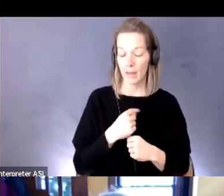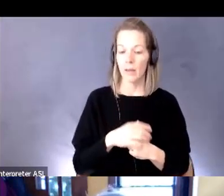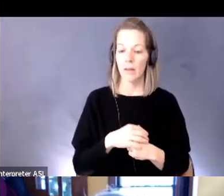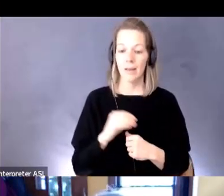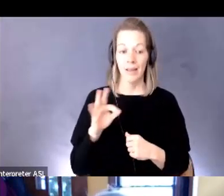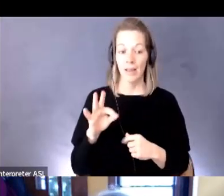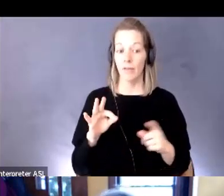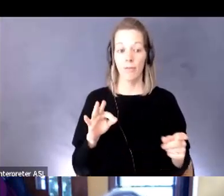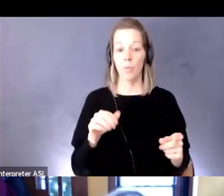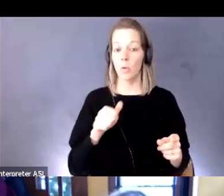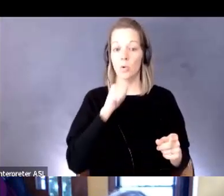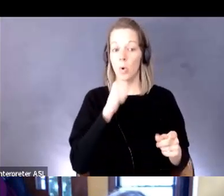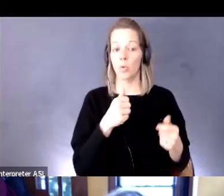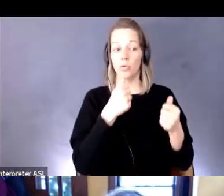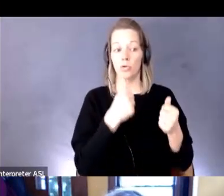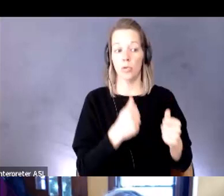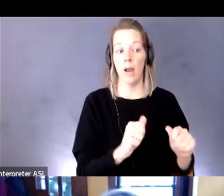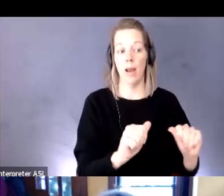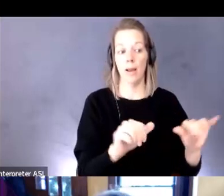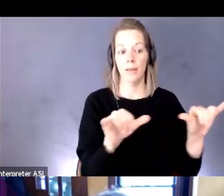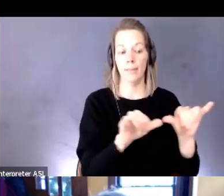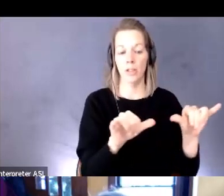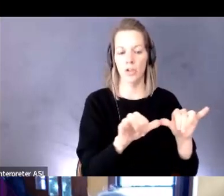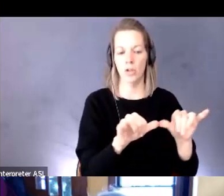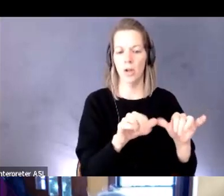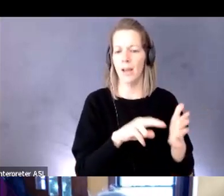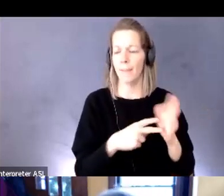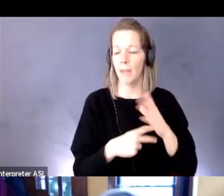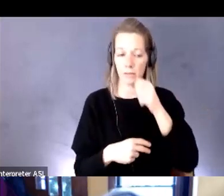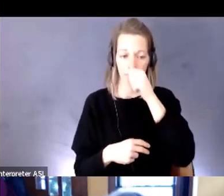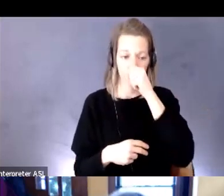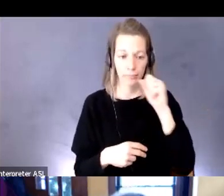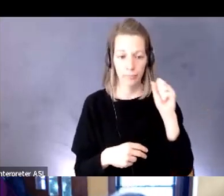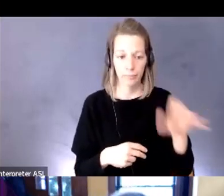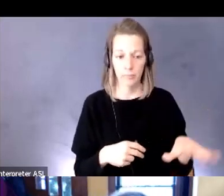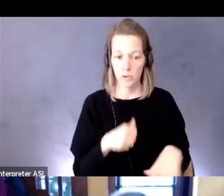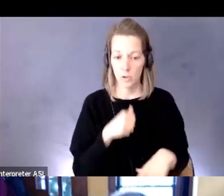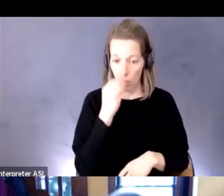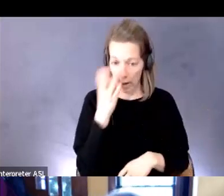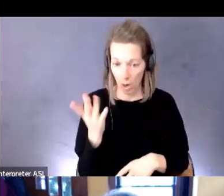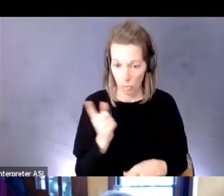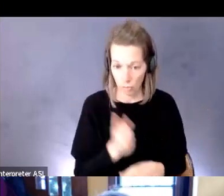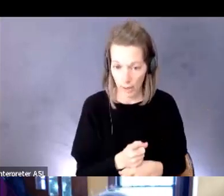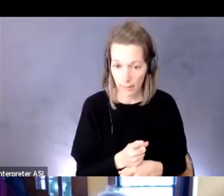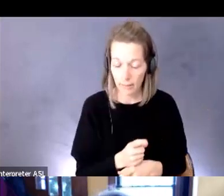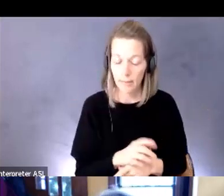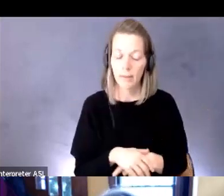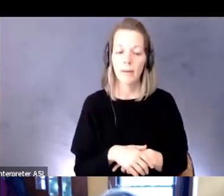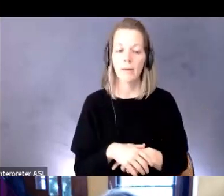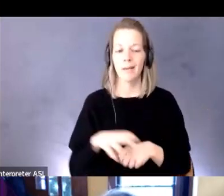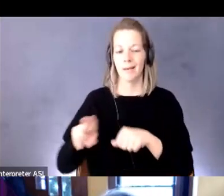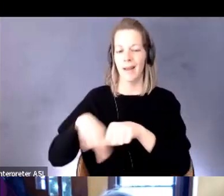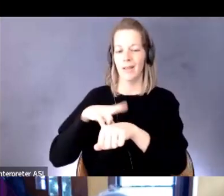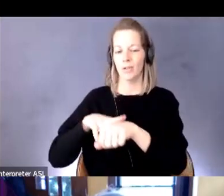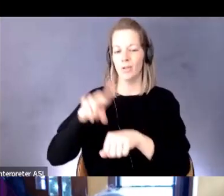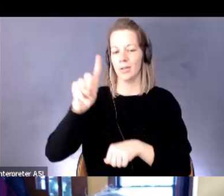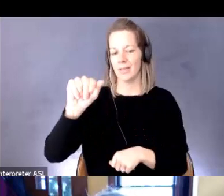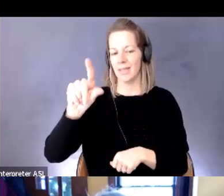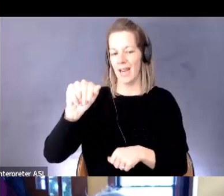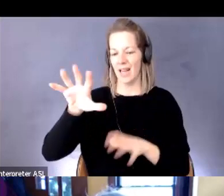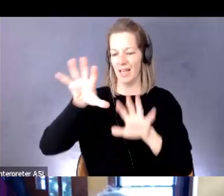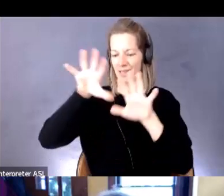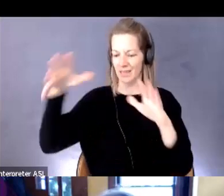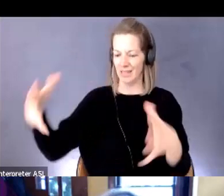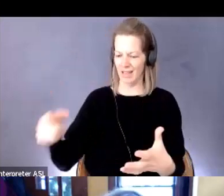don't try to measure something, it really shows we don't view it as important. And our national data sets are just